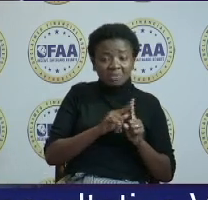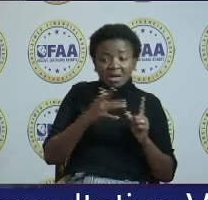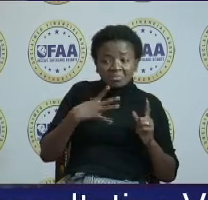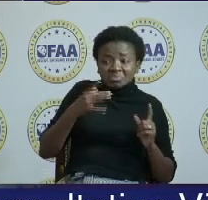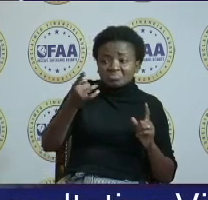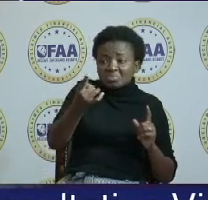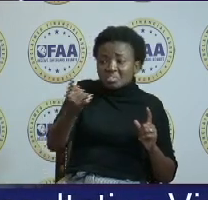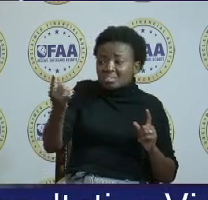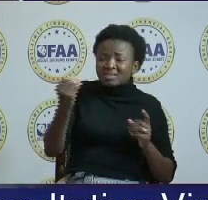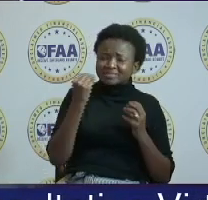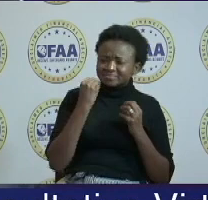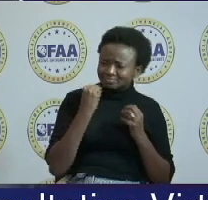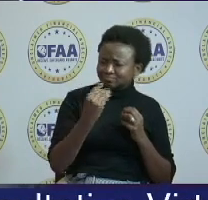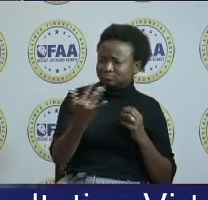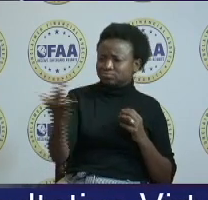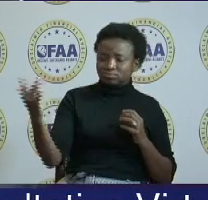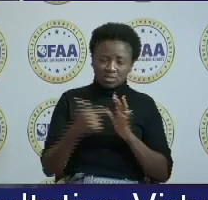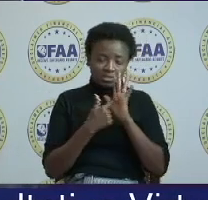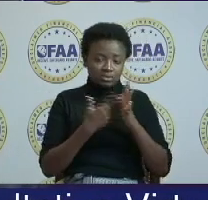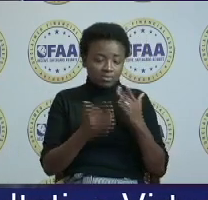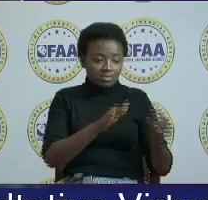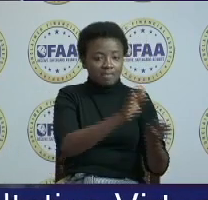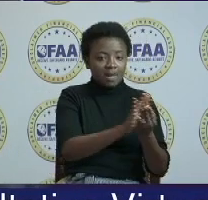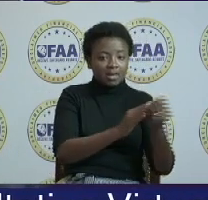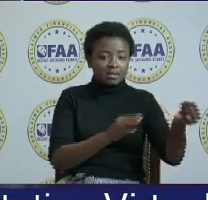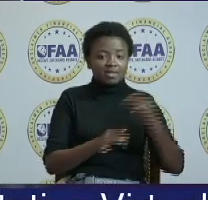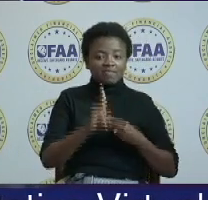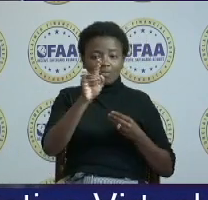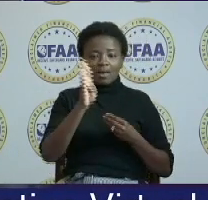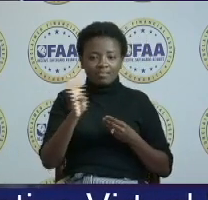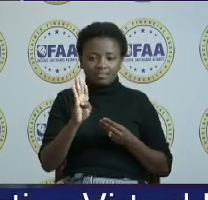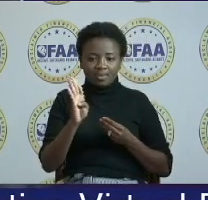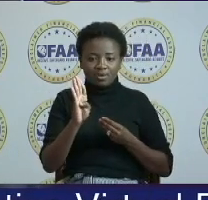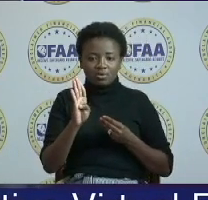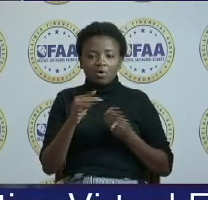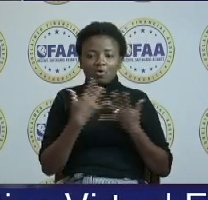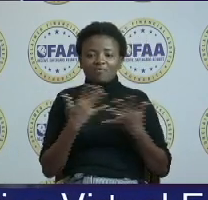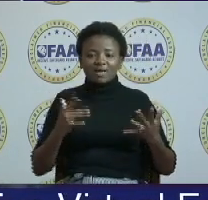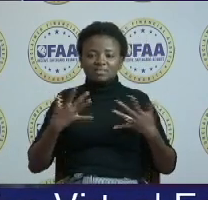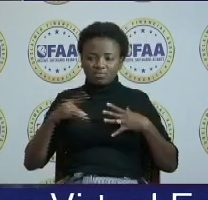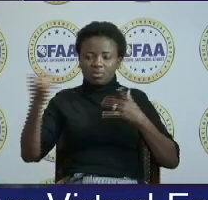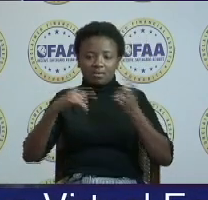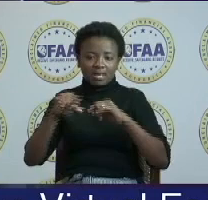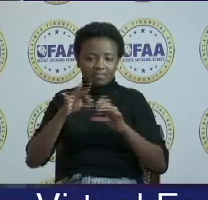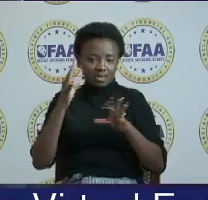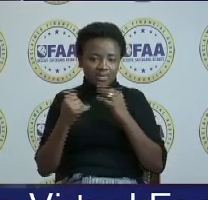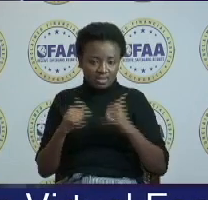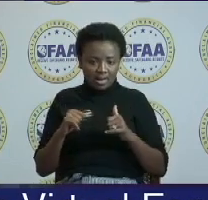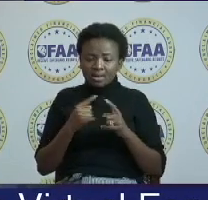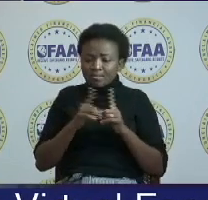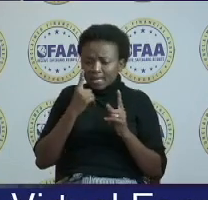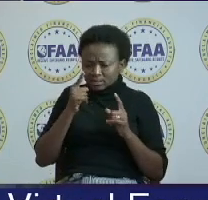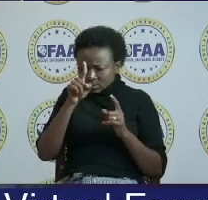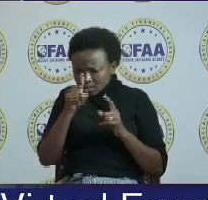money. So an example, a bank can give us 1 billion worth of unclaimed assets. But when you go to the makeup of that